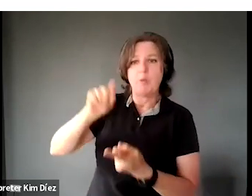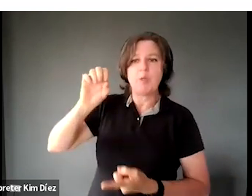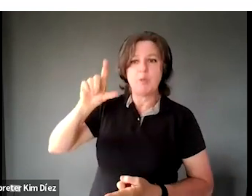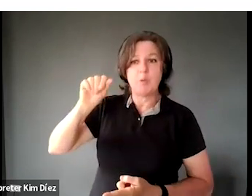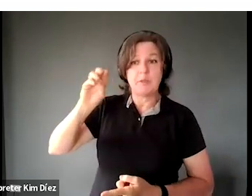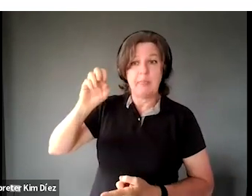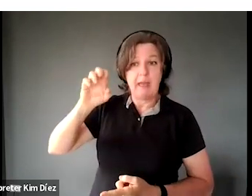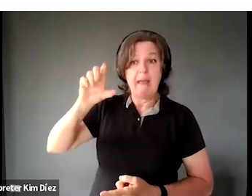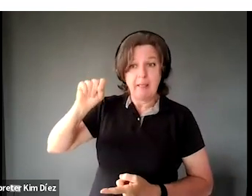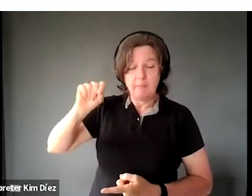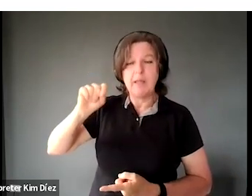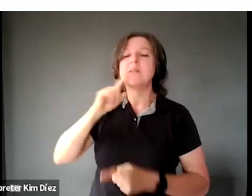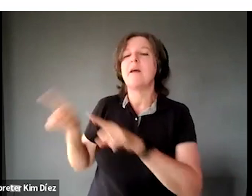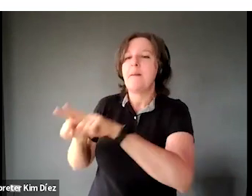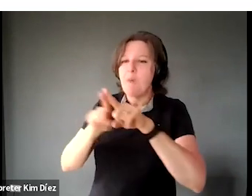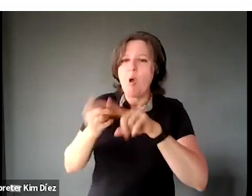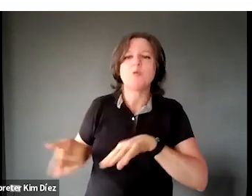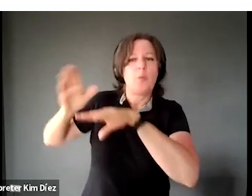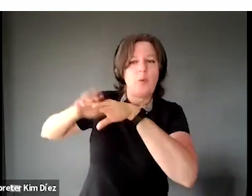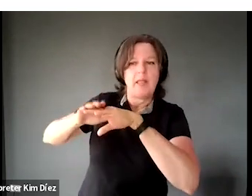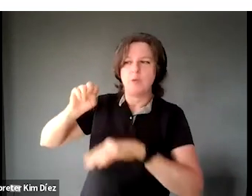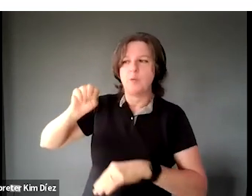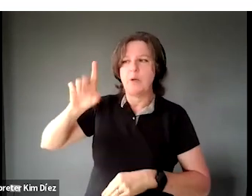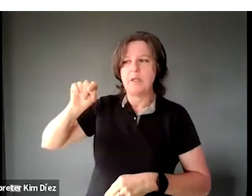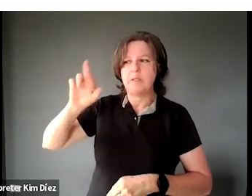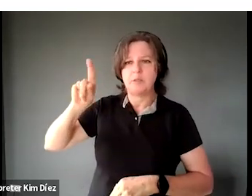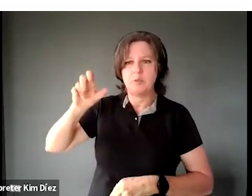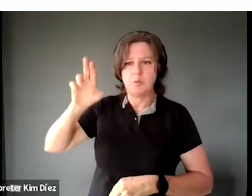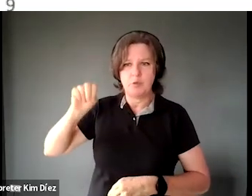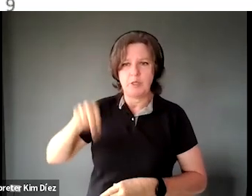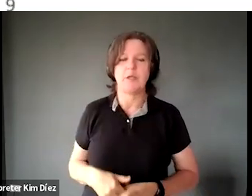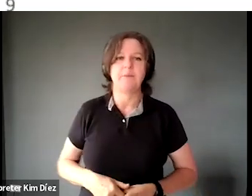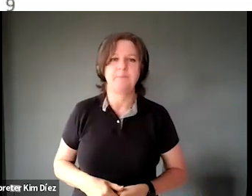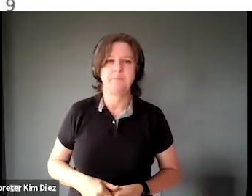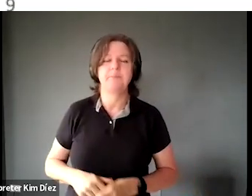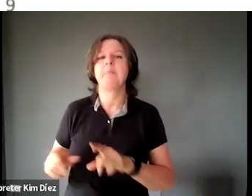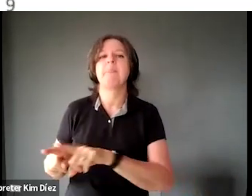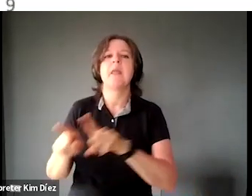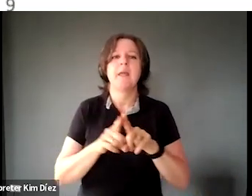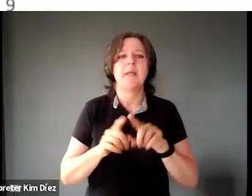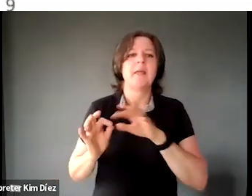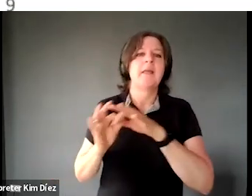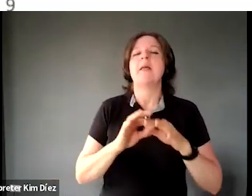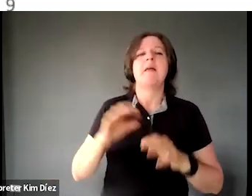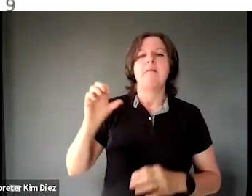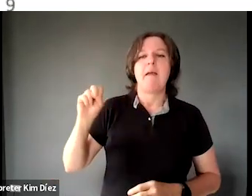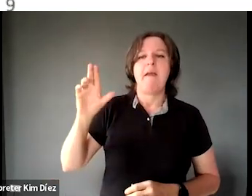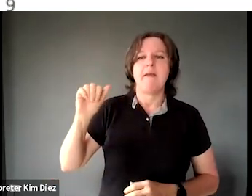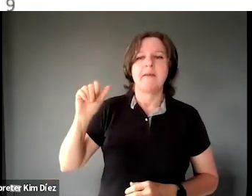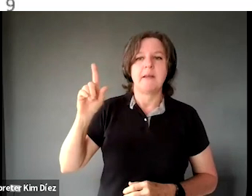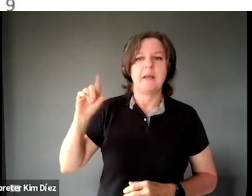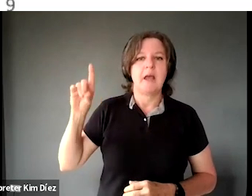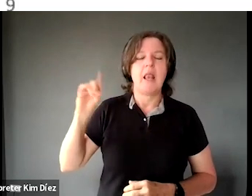the heavy metal element, but we're also going to be providing a better nutrition for the trees. Now let's talk about